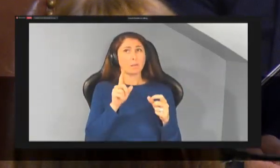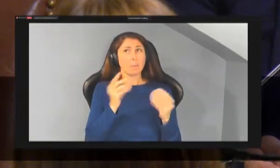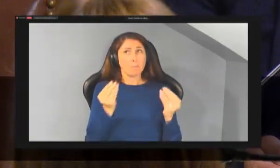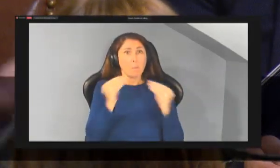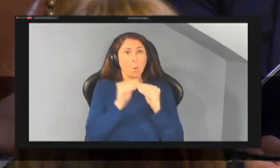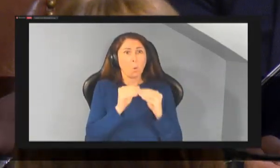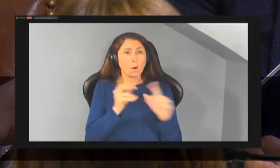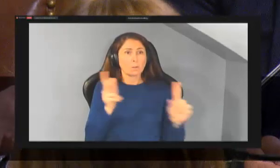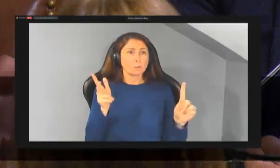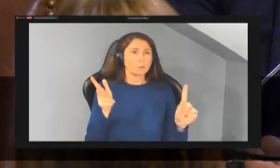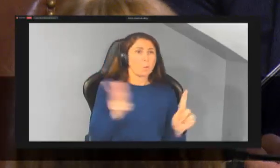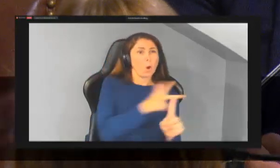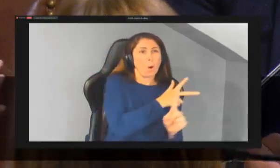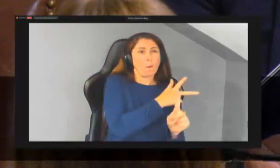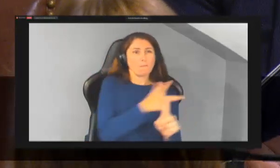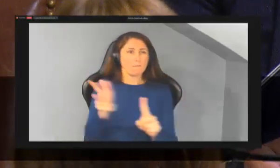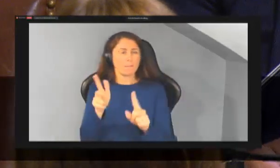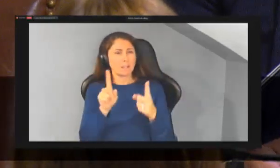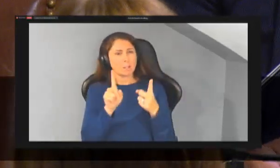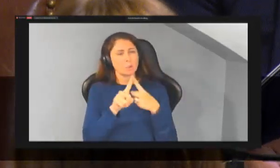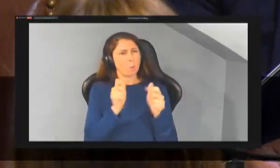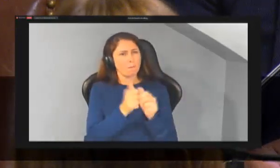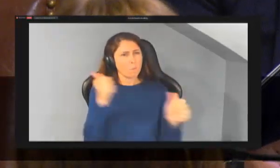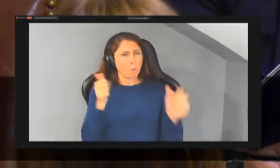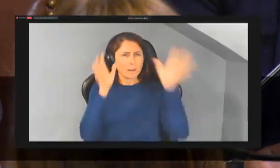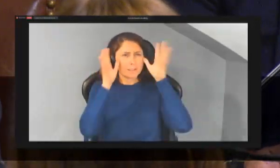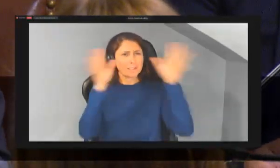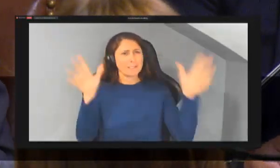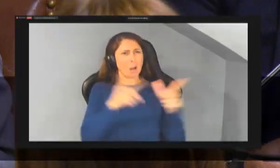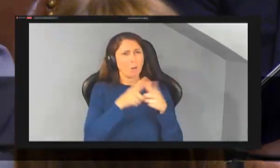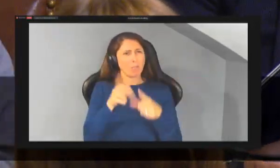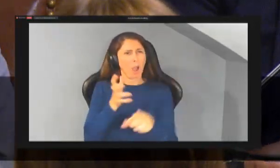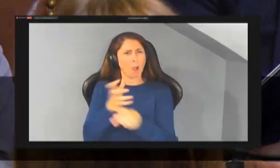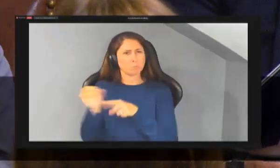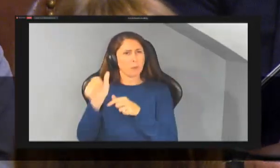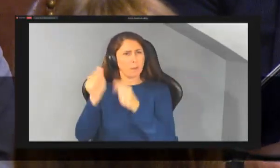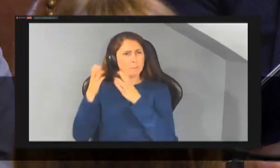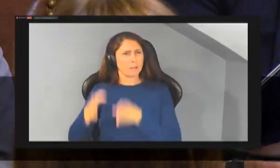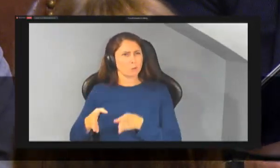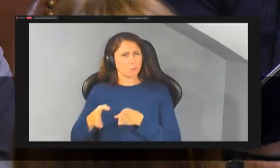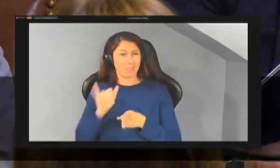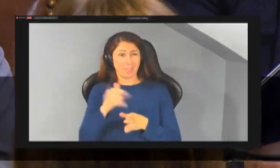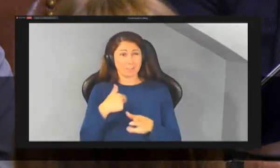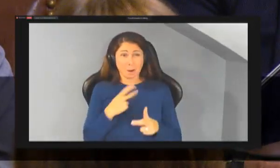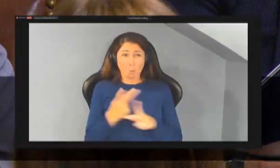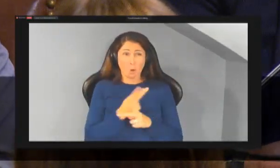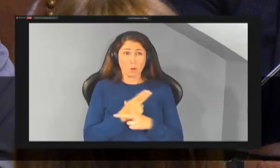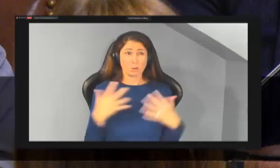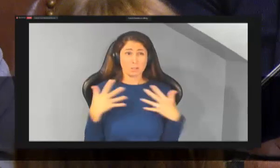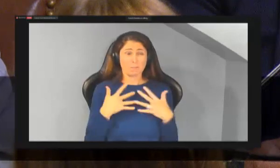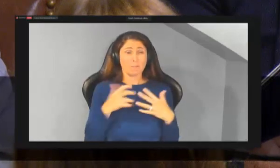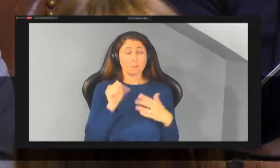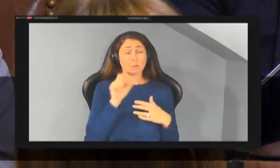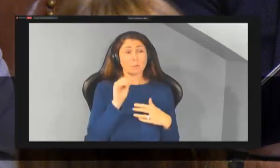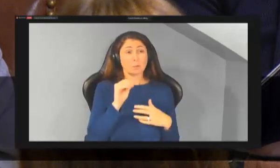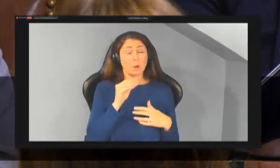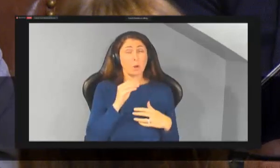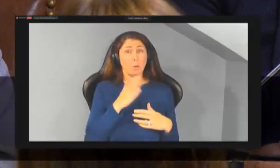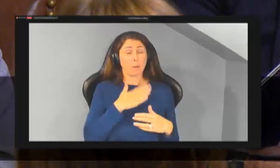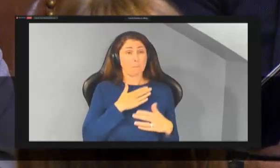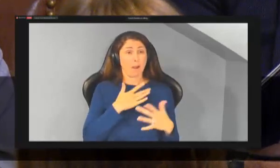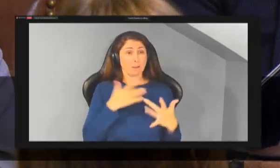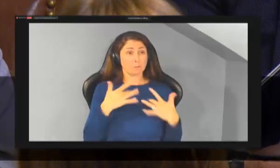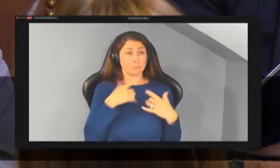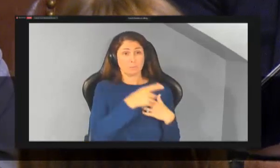and striking a pedestrian. That's my worst fear here, actually. So at the urging of the constituents I